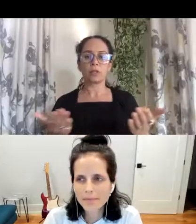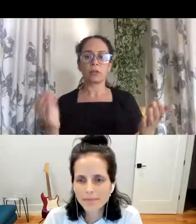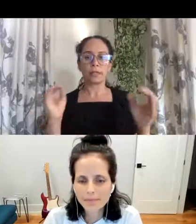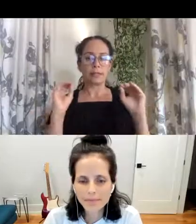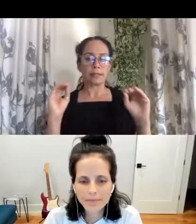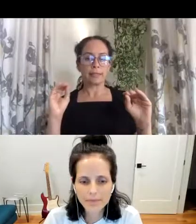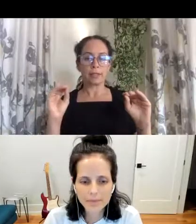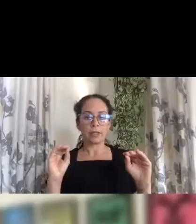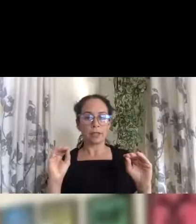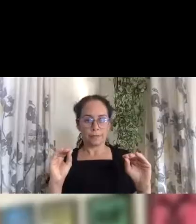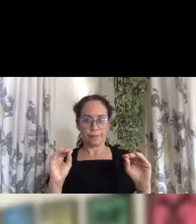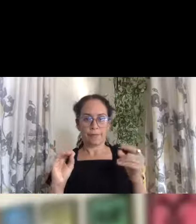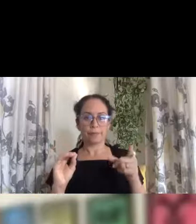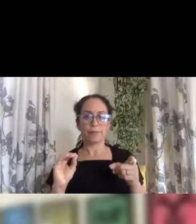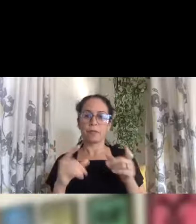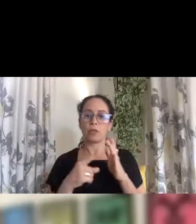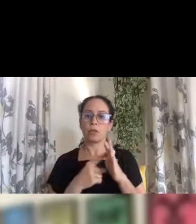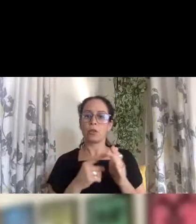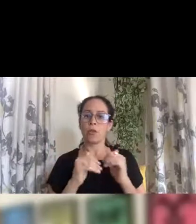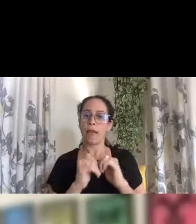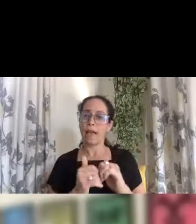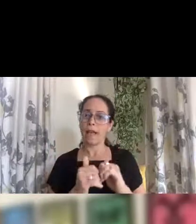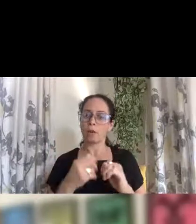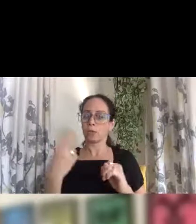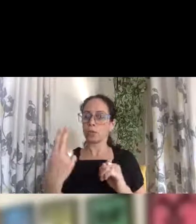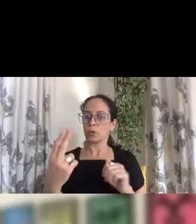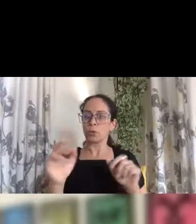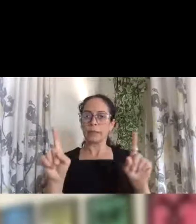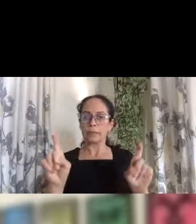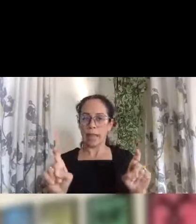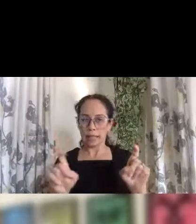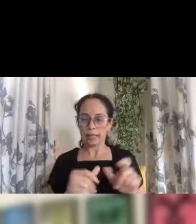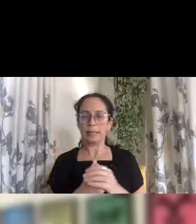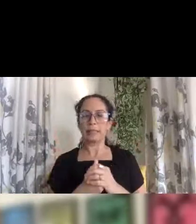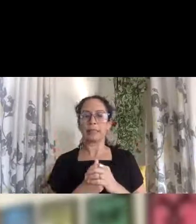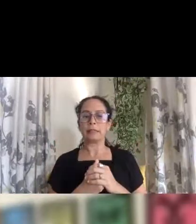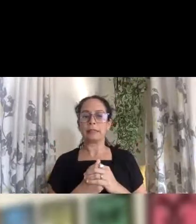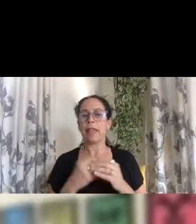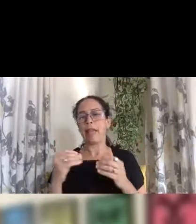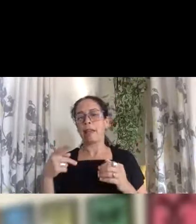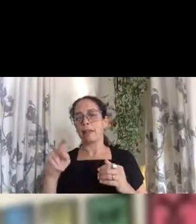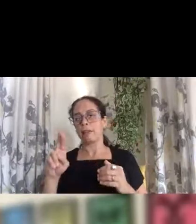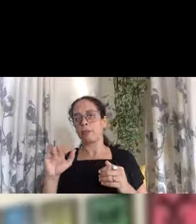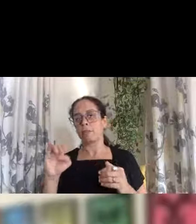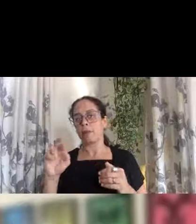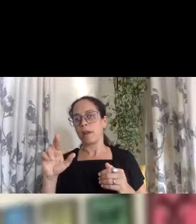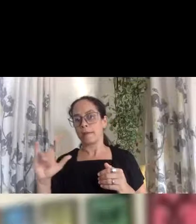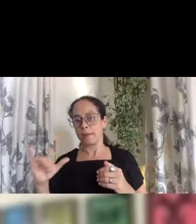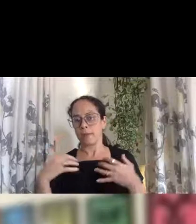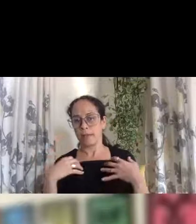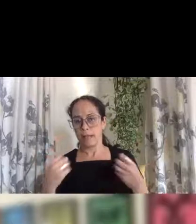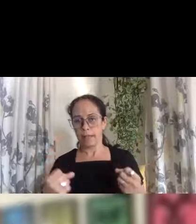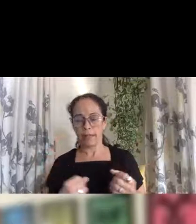to show you how to use the test and how to use Primary Health. We'll